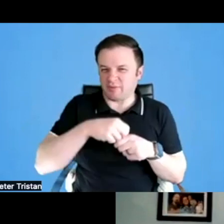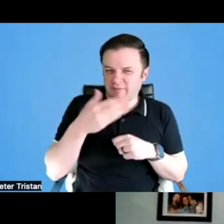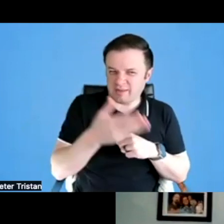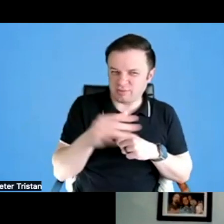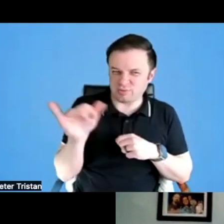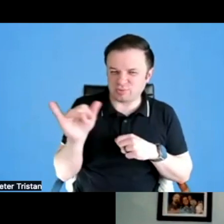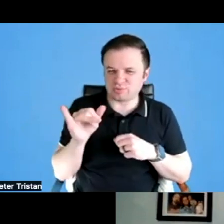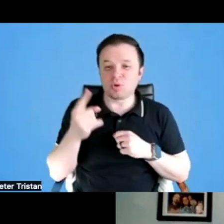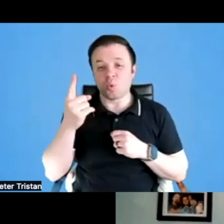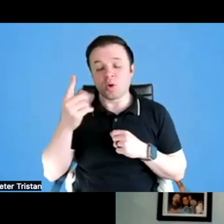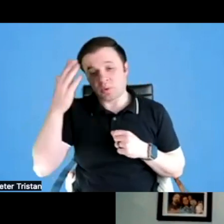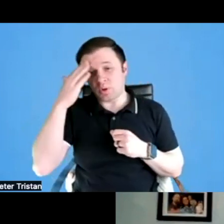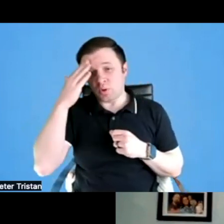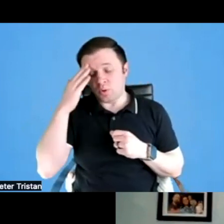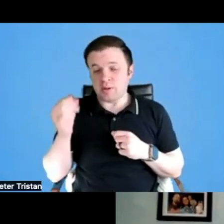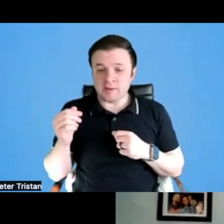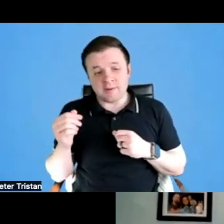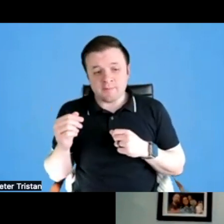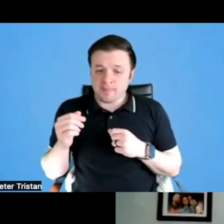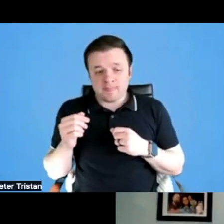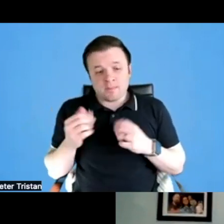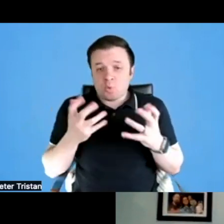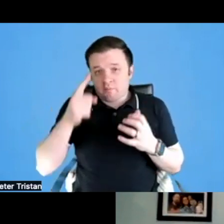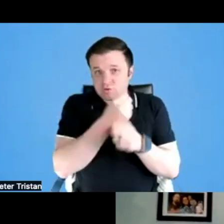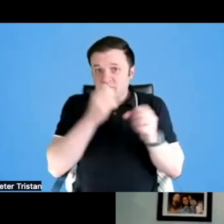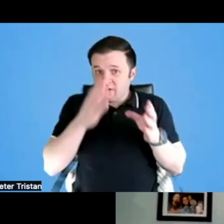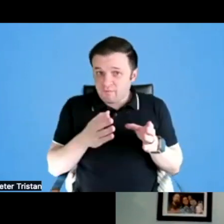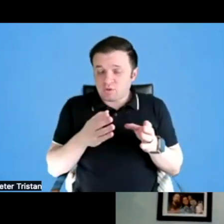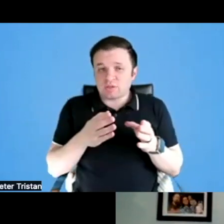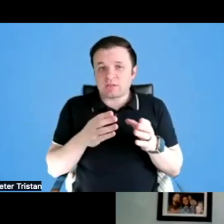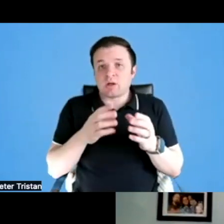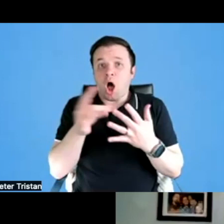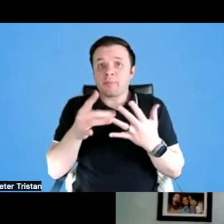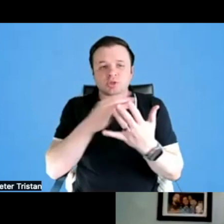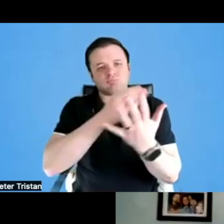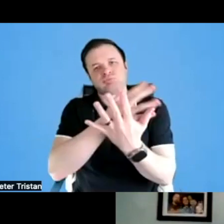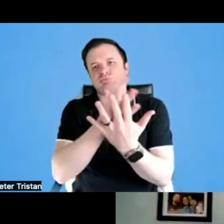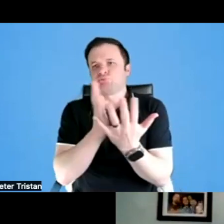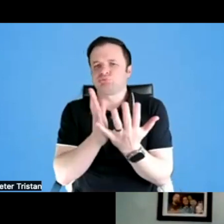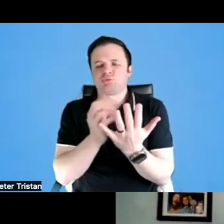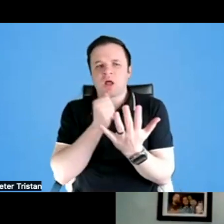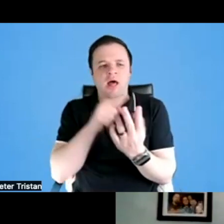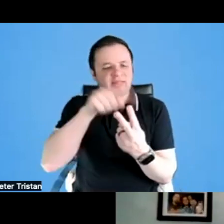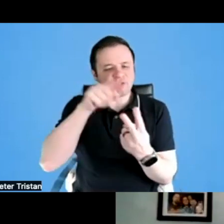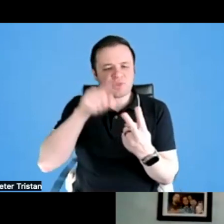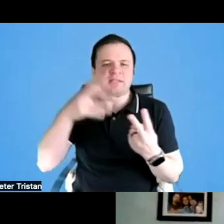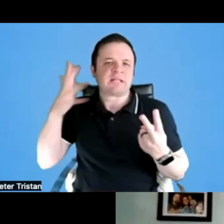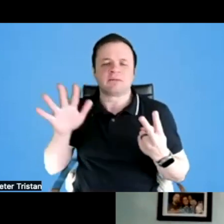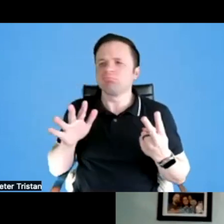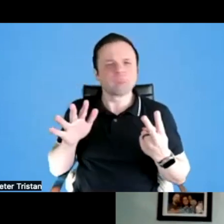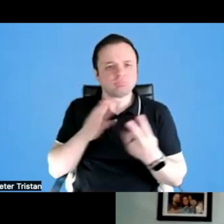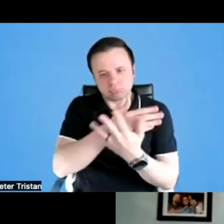that we know is that what we want for survivors is a range of options, right? It's not this or that. It's what do I need in the